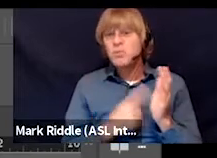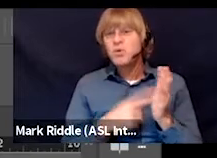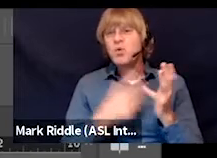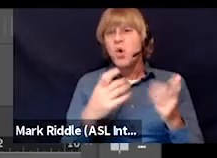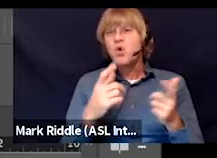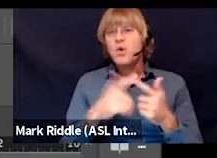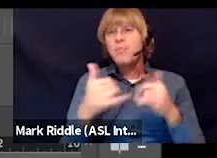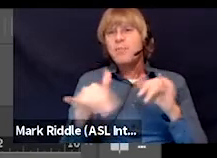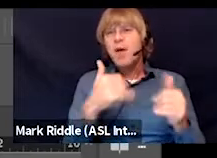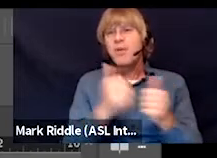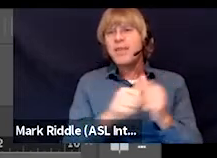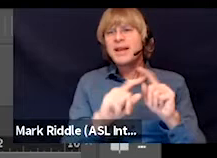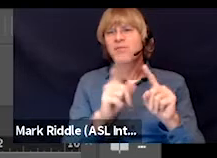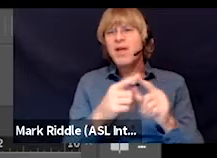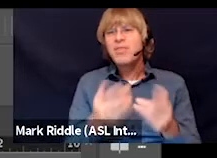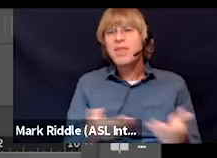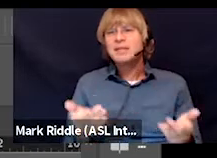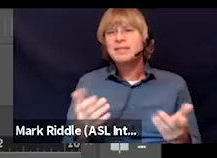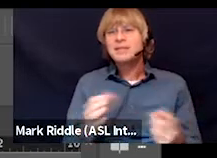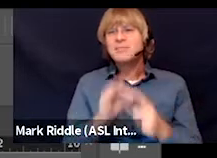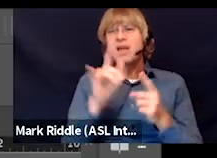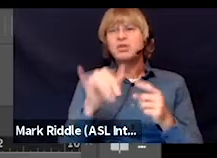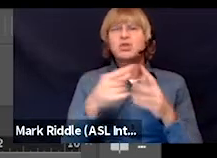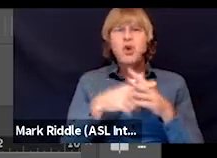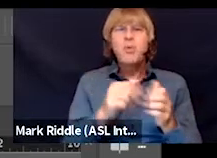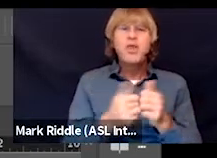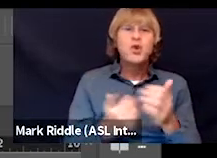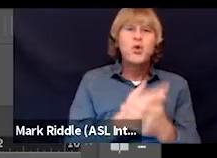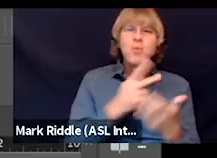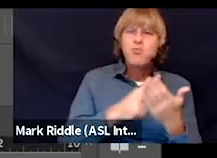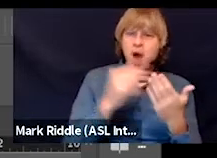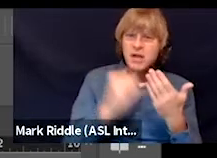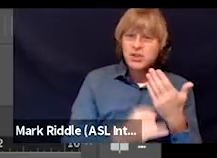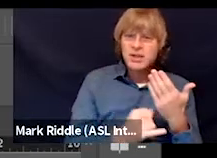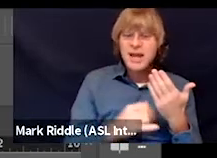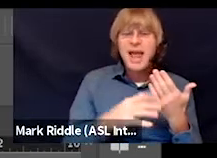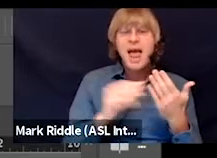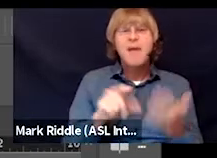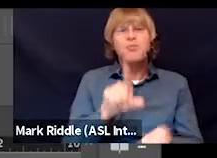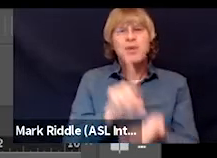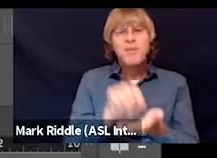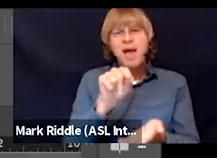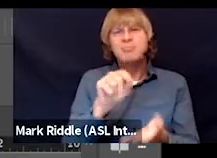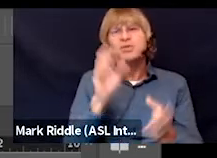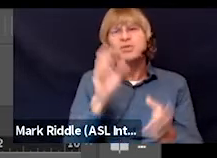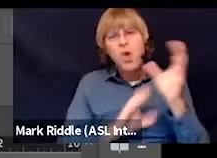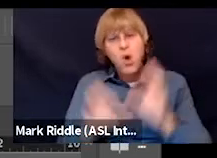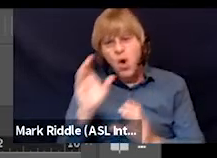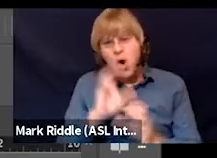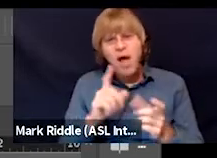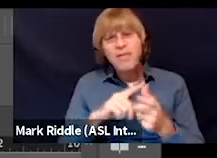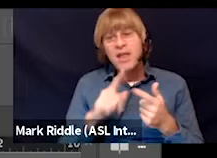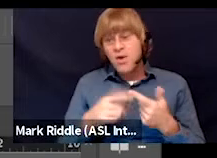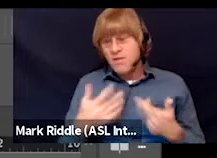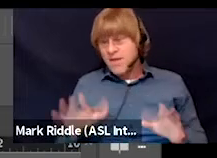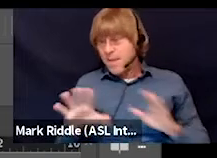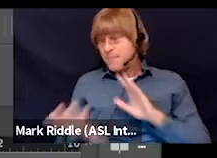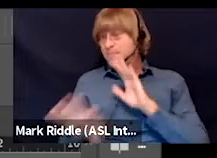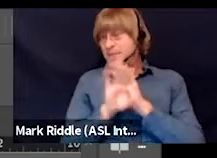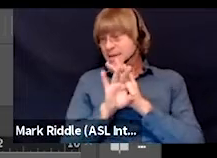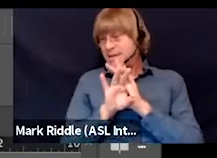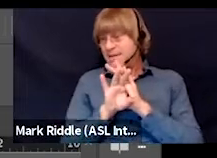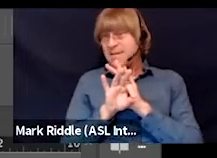play with a bunch of different things, especially when you're starting a new project, and print them out and explore them. And then once you pick